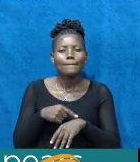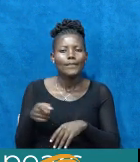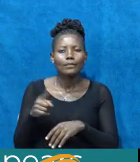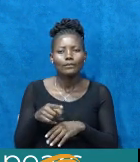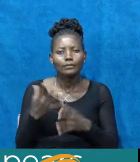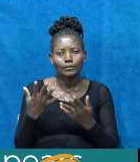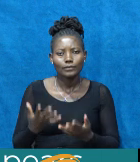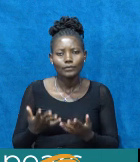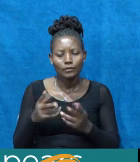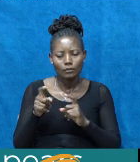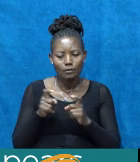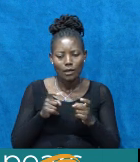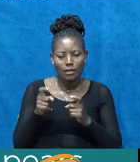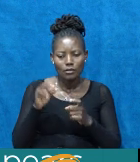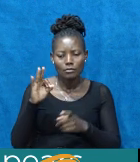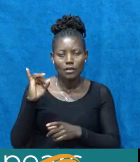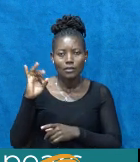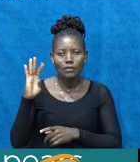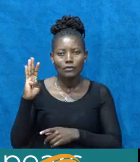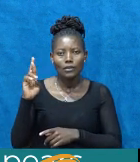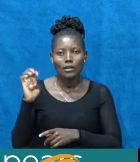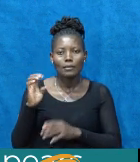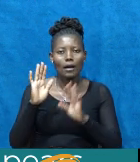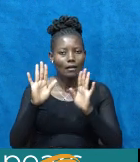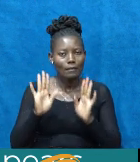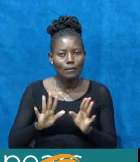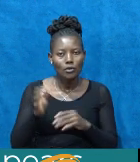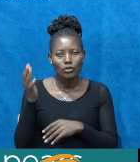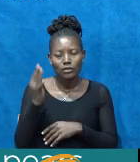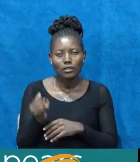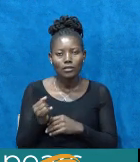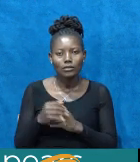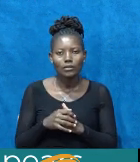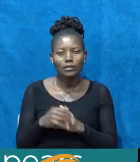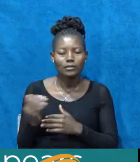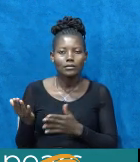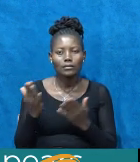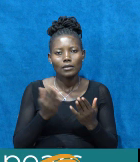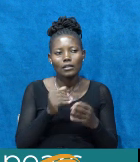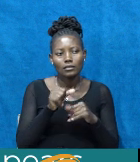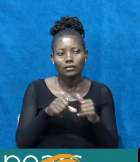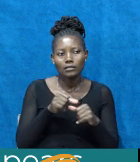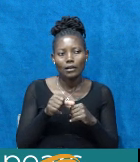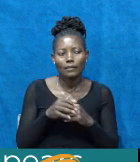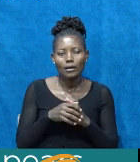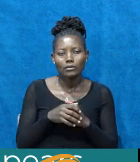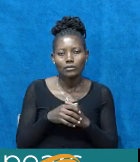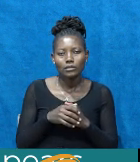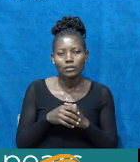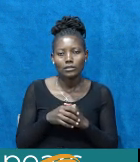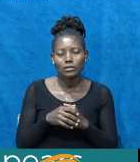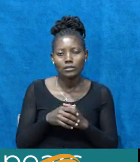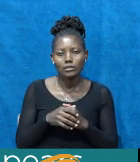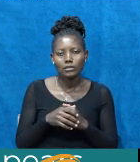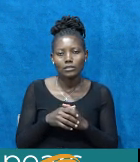key component, especially when it comes to weight management. Fiber plays a very key role as it keeps one, it